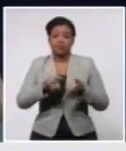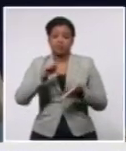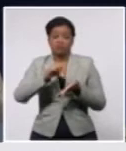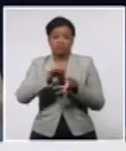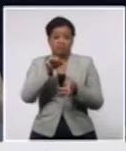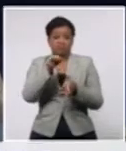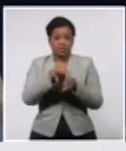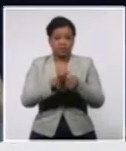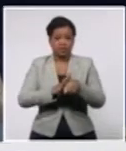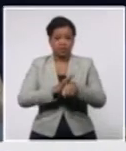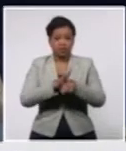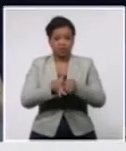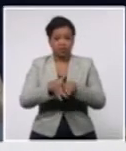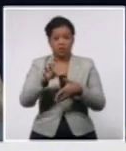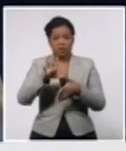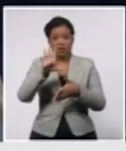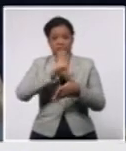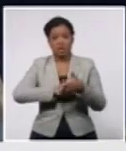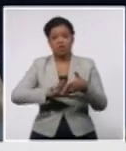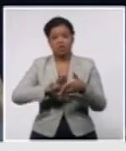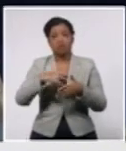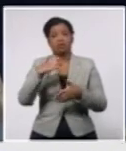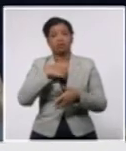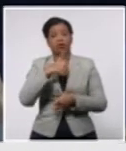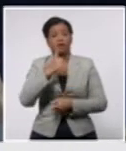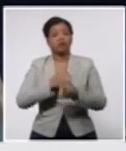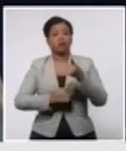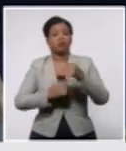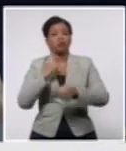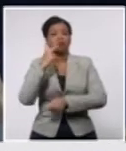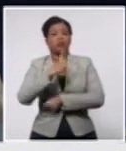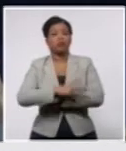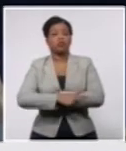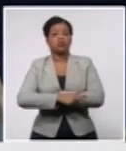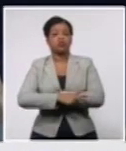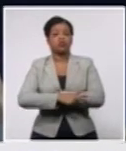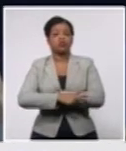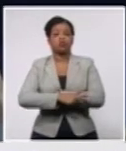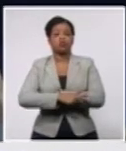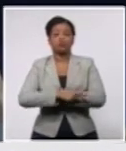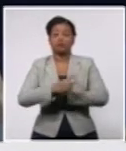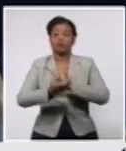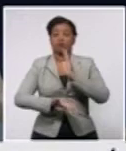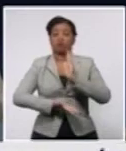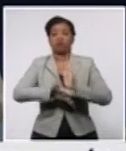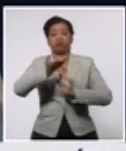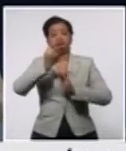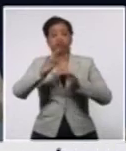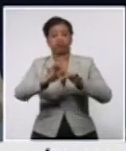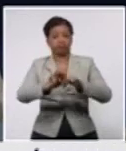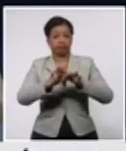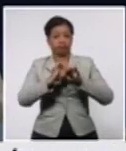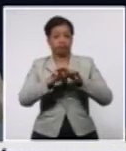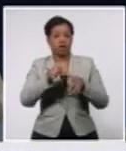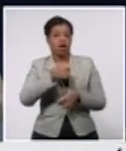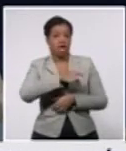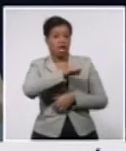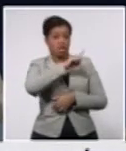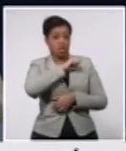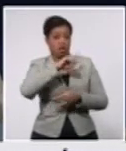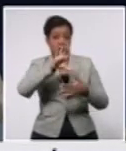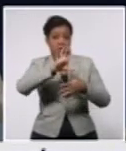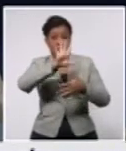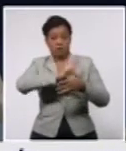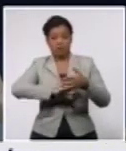6,007,810 confirmed cases, and this already accounts, the region accounts for 51.85% of all